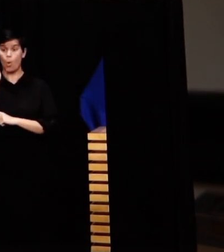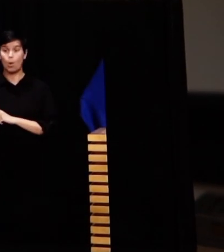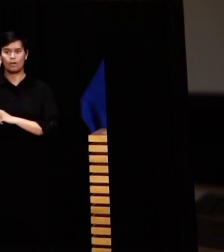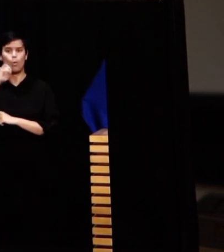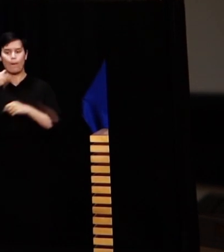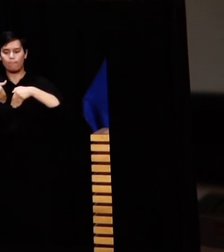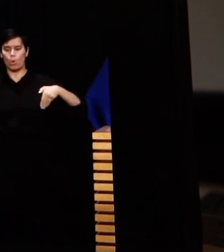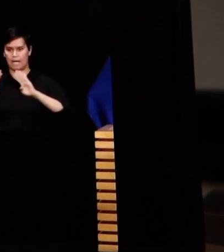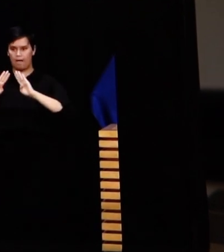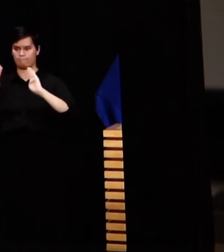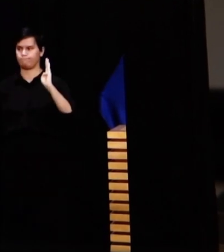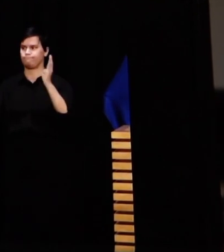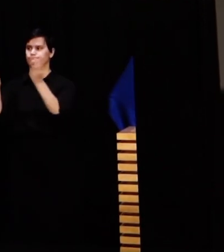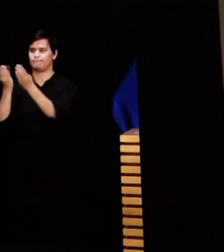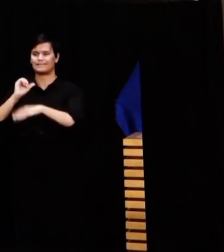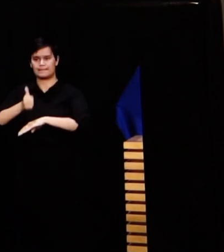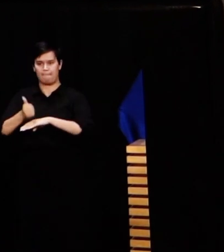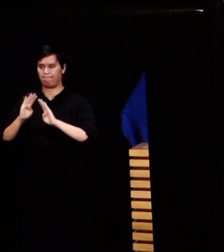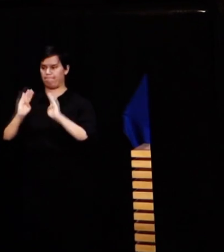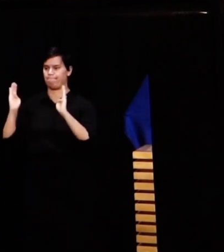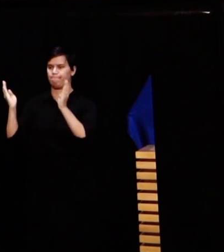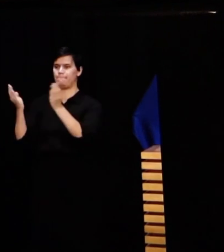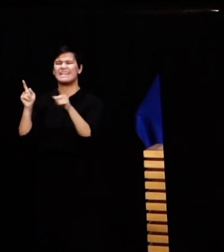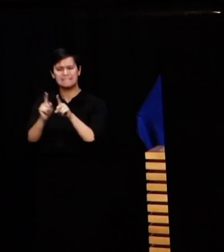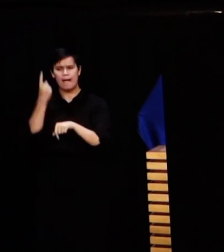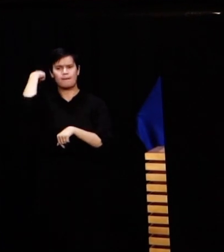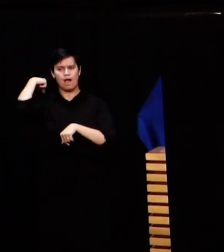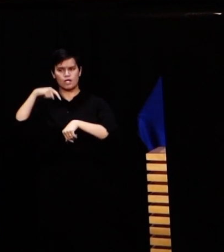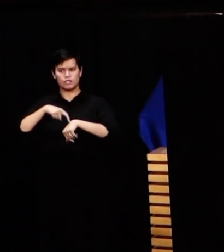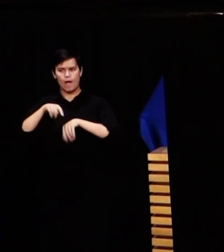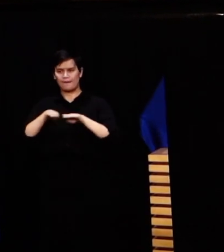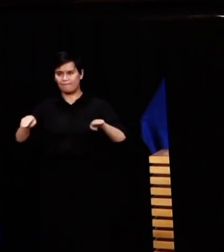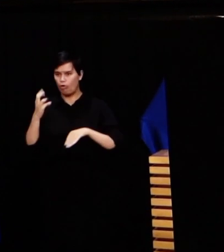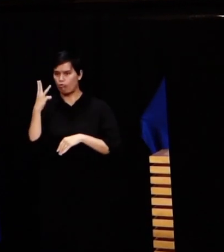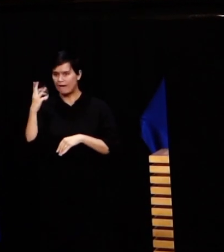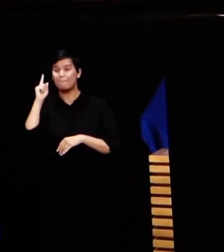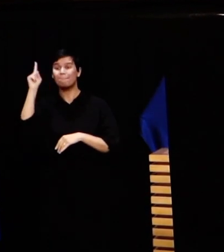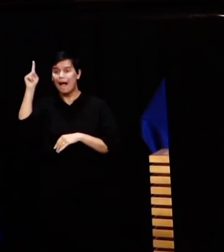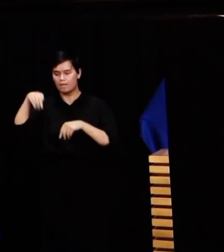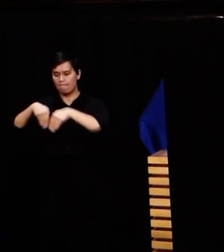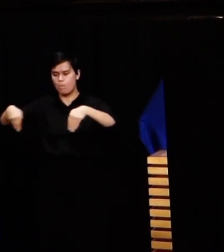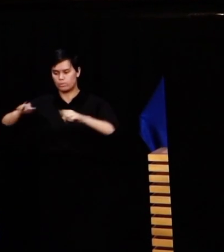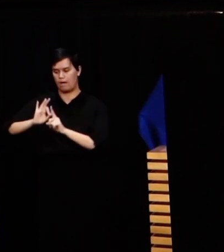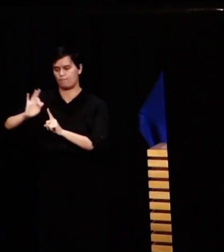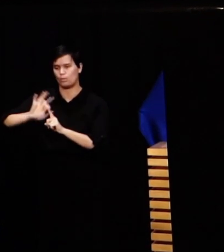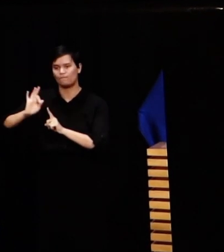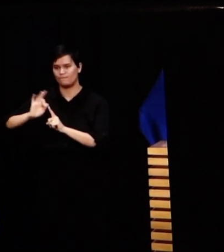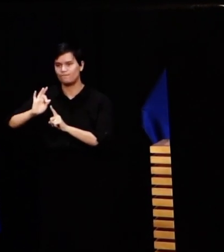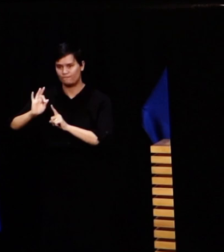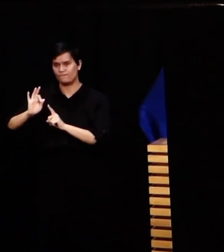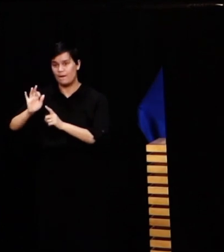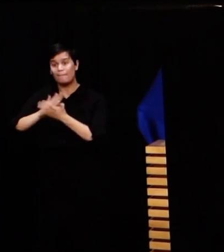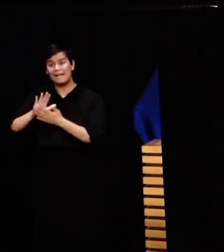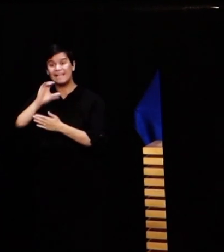will be broadly similar to last time Auckland was at level three, but important improvements have been made based on that experience. Those who